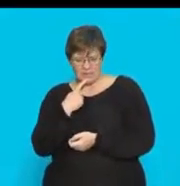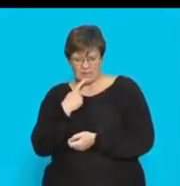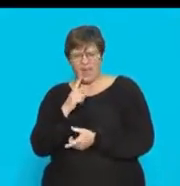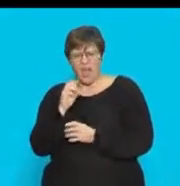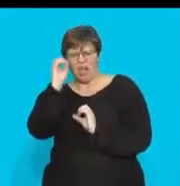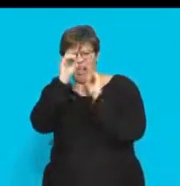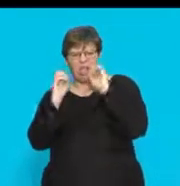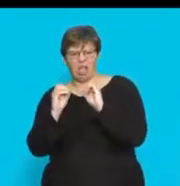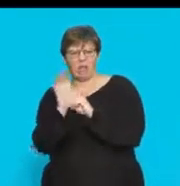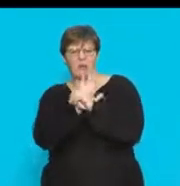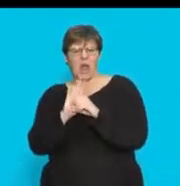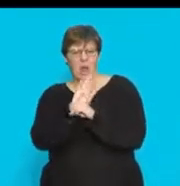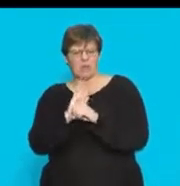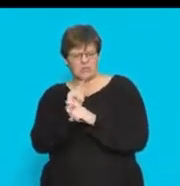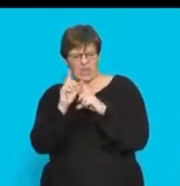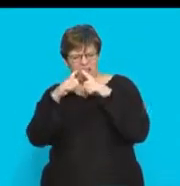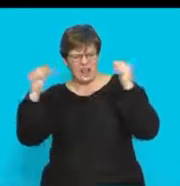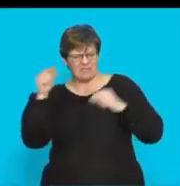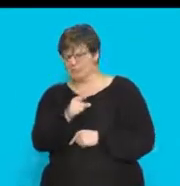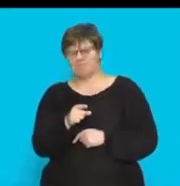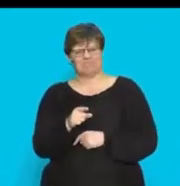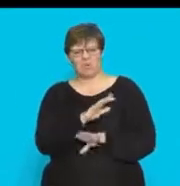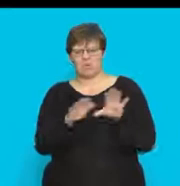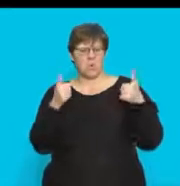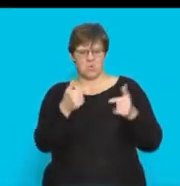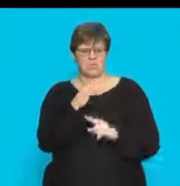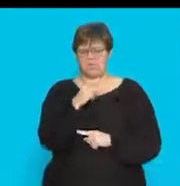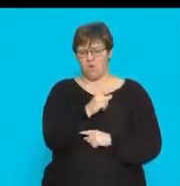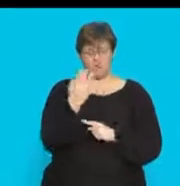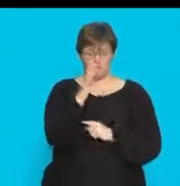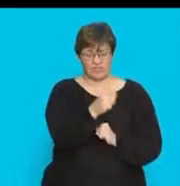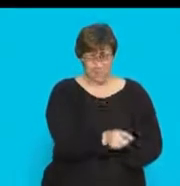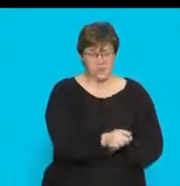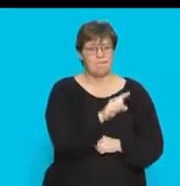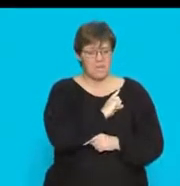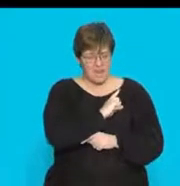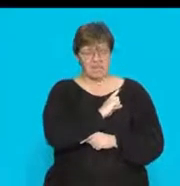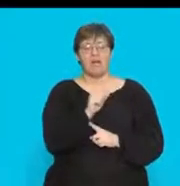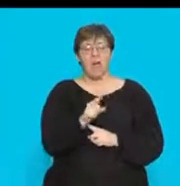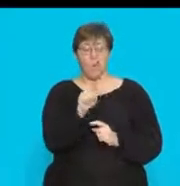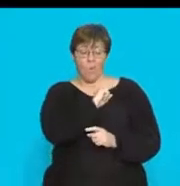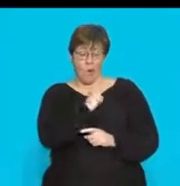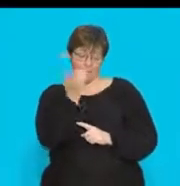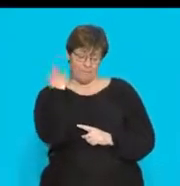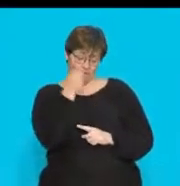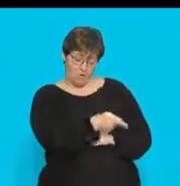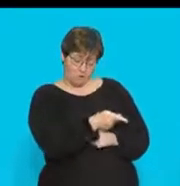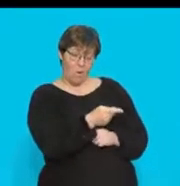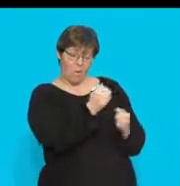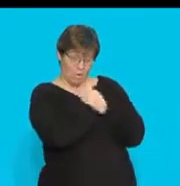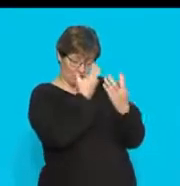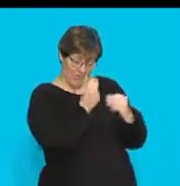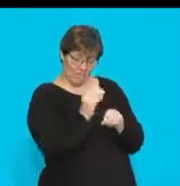brown specks on the leaves. That's not a good thing for the leaves. That can be passed on. So yes, there are